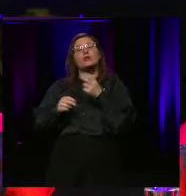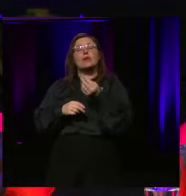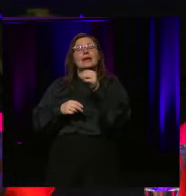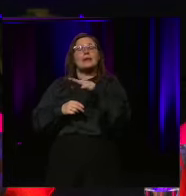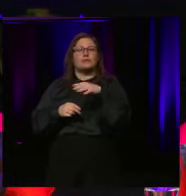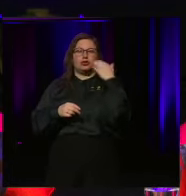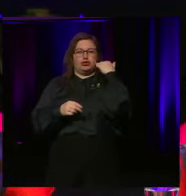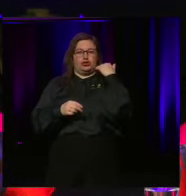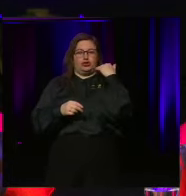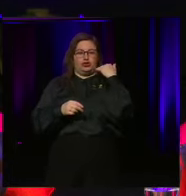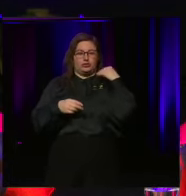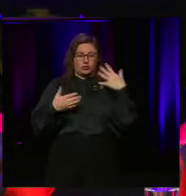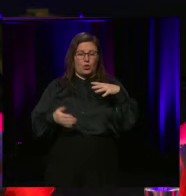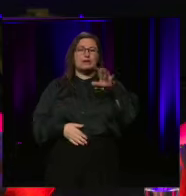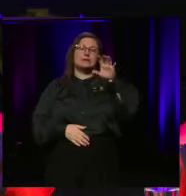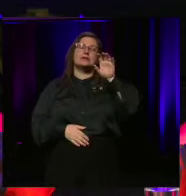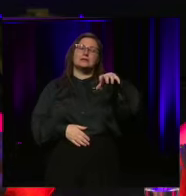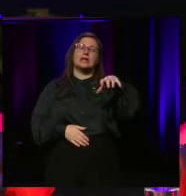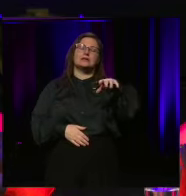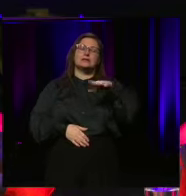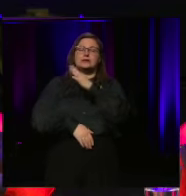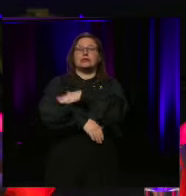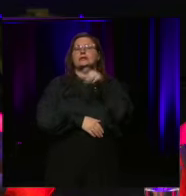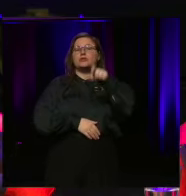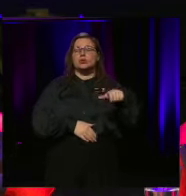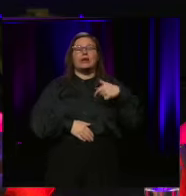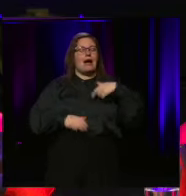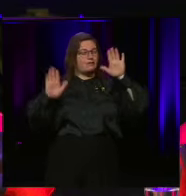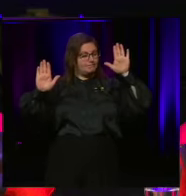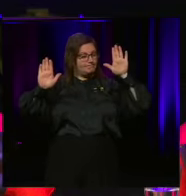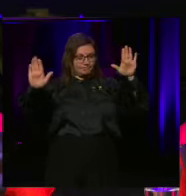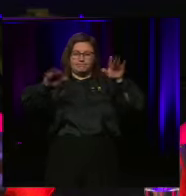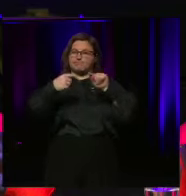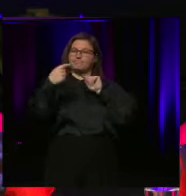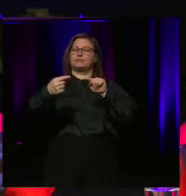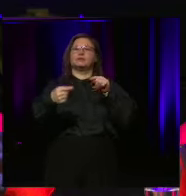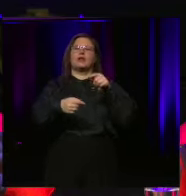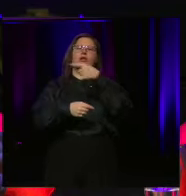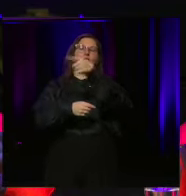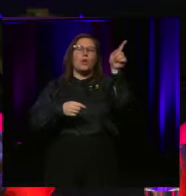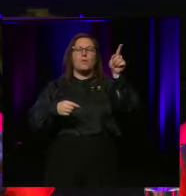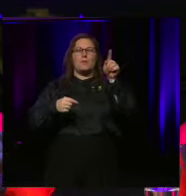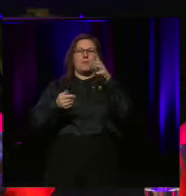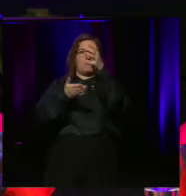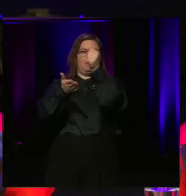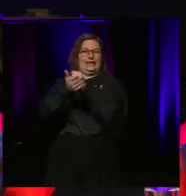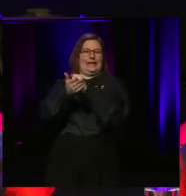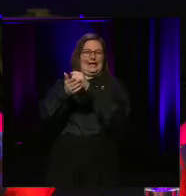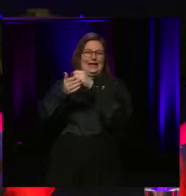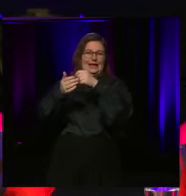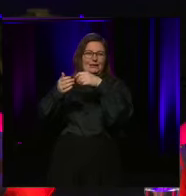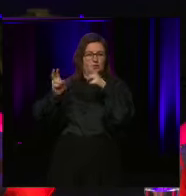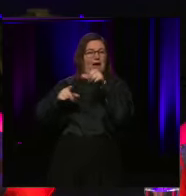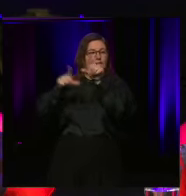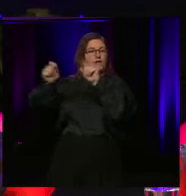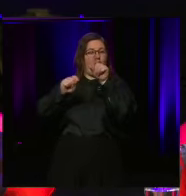recent years where public servants actually have opposed the elected party representatives